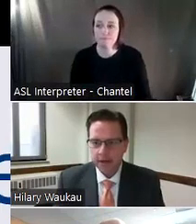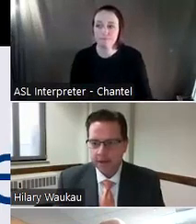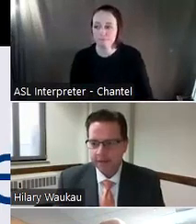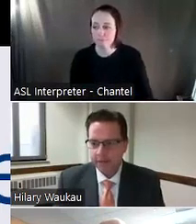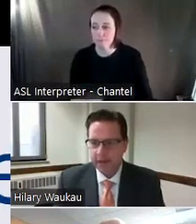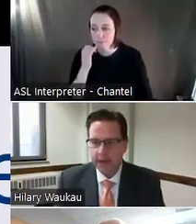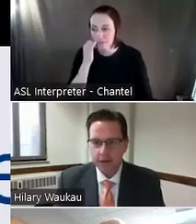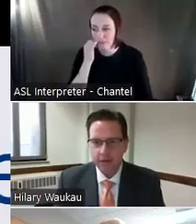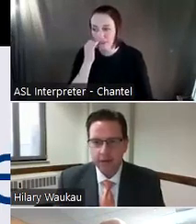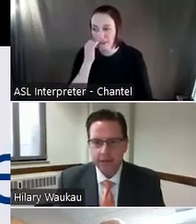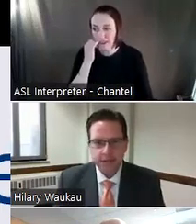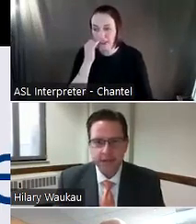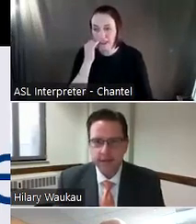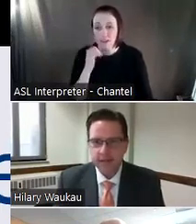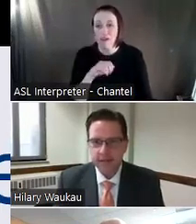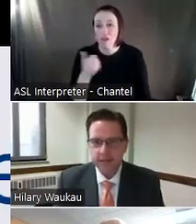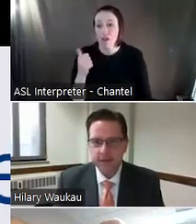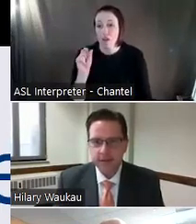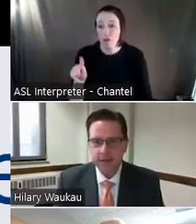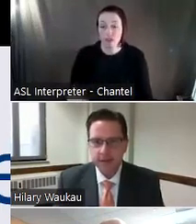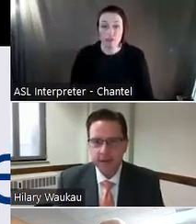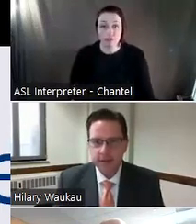Great questions, everybody. Any more questions?